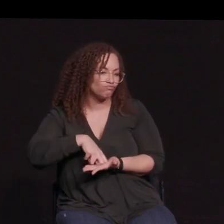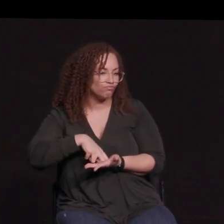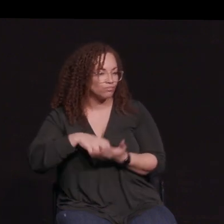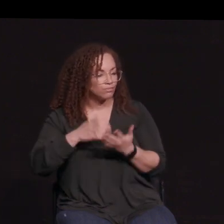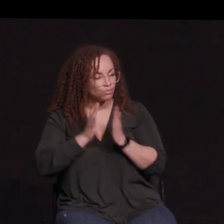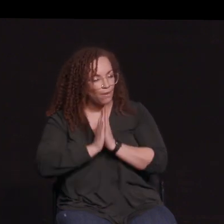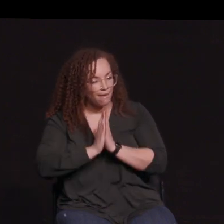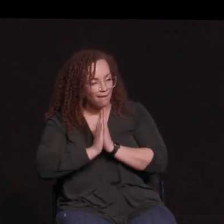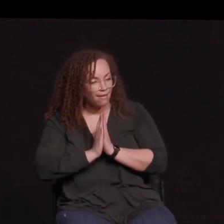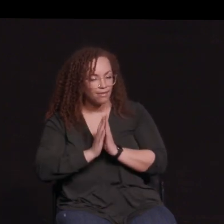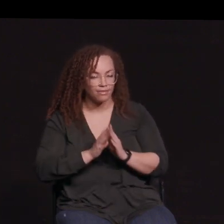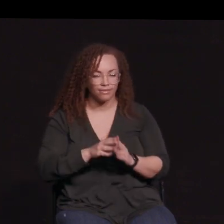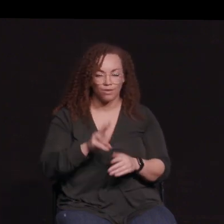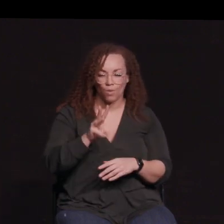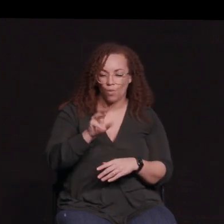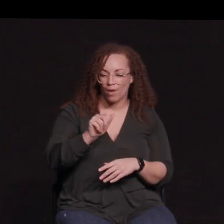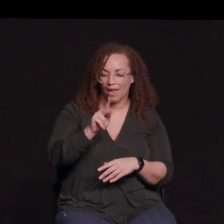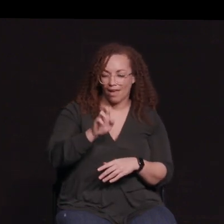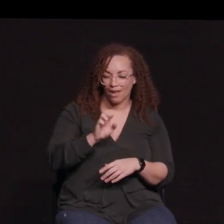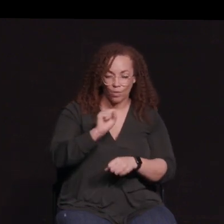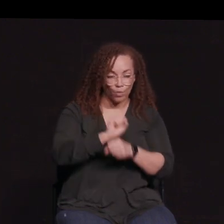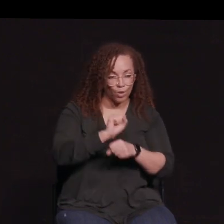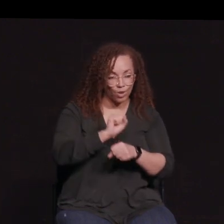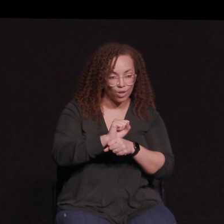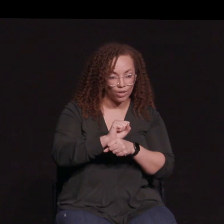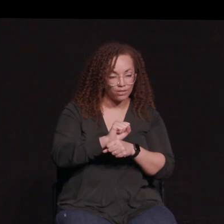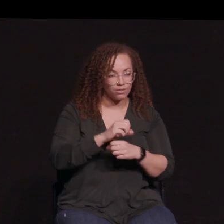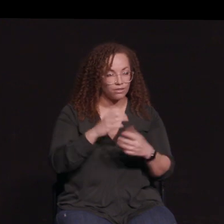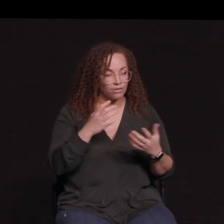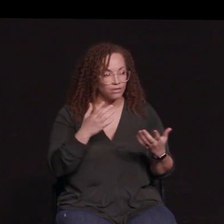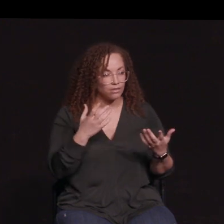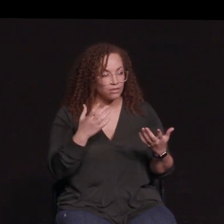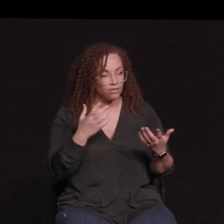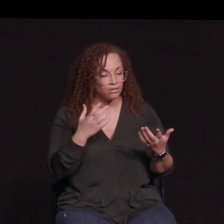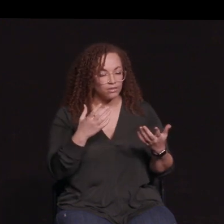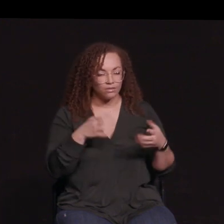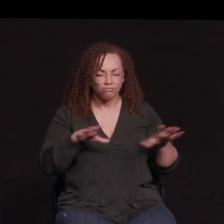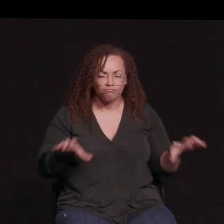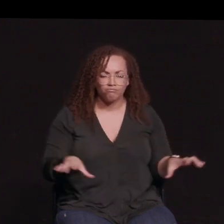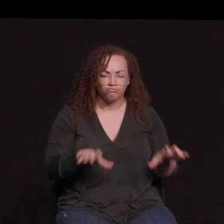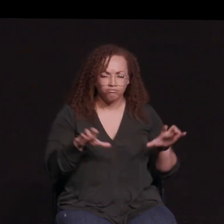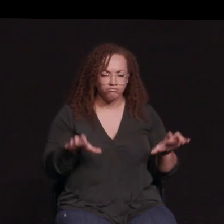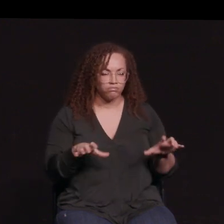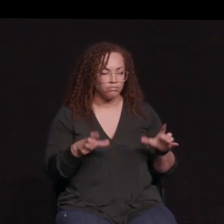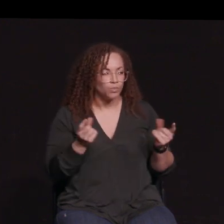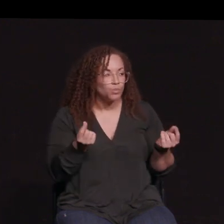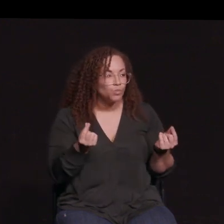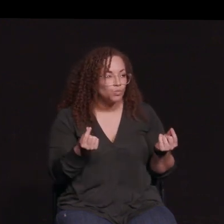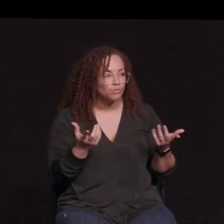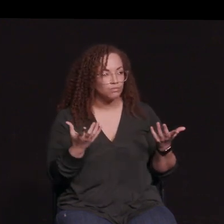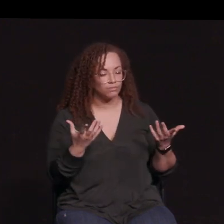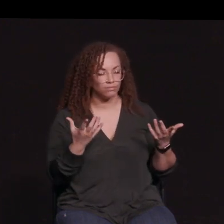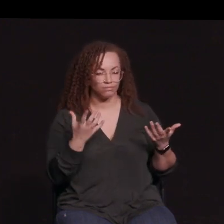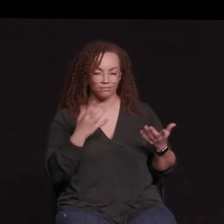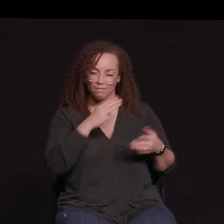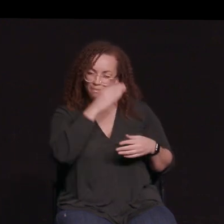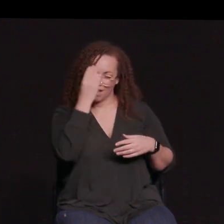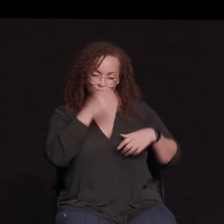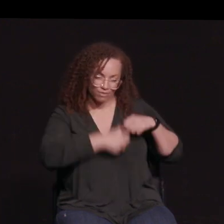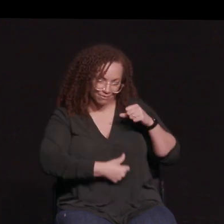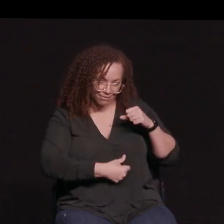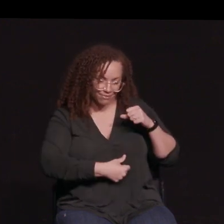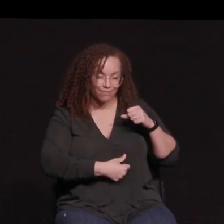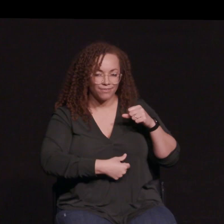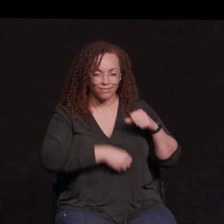Wake work, or the performance of Black grief, alters the prescribed functions of infrastructure. And in